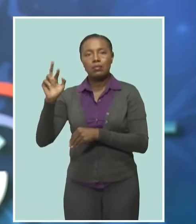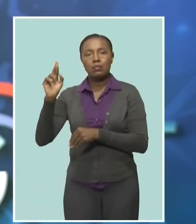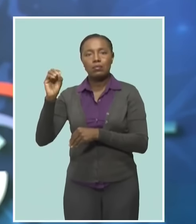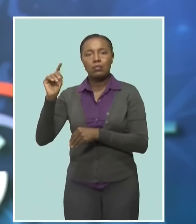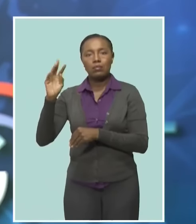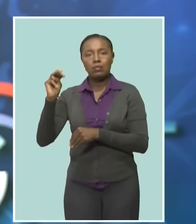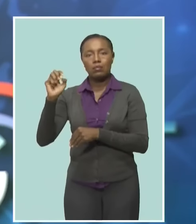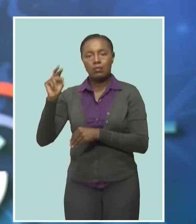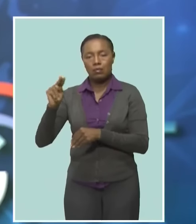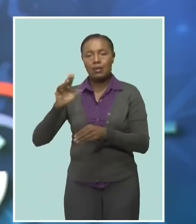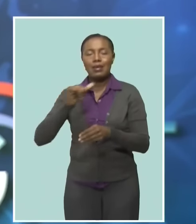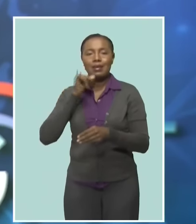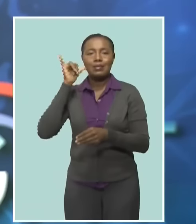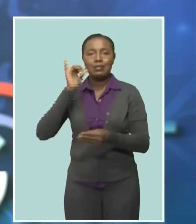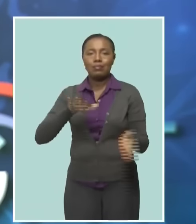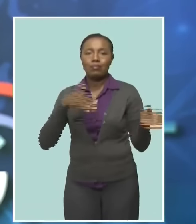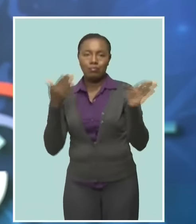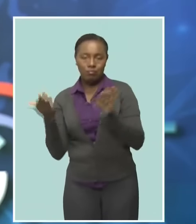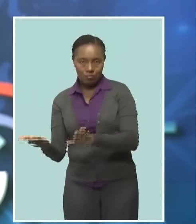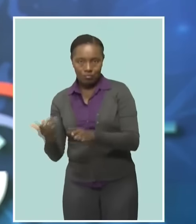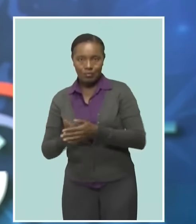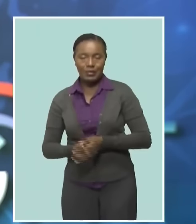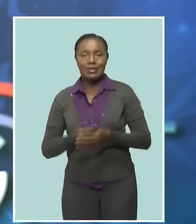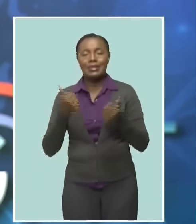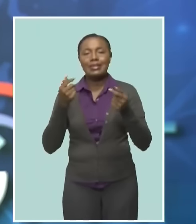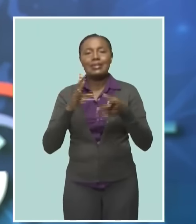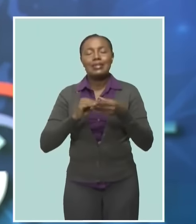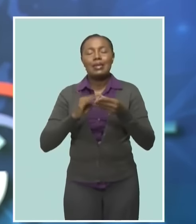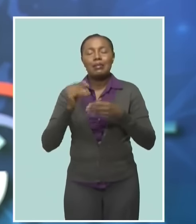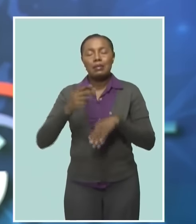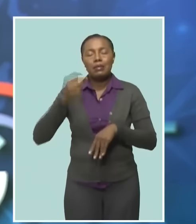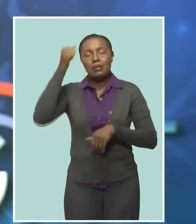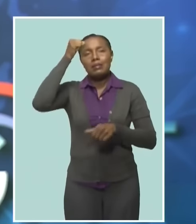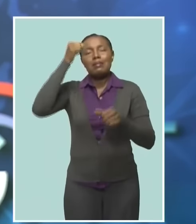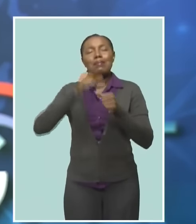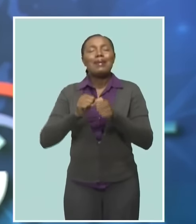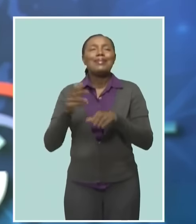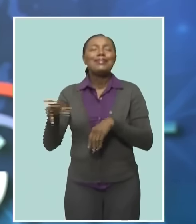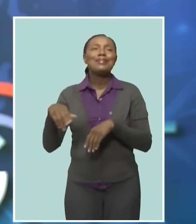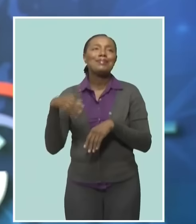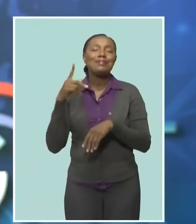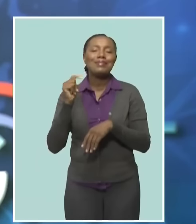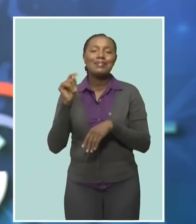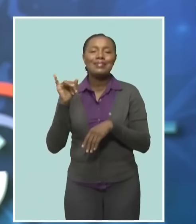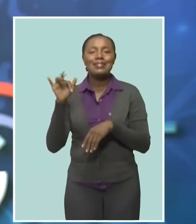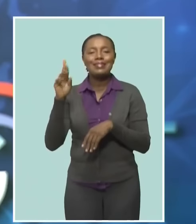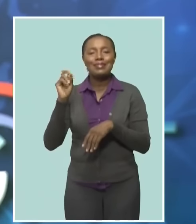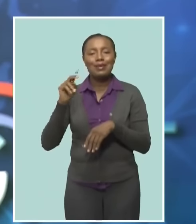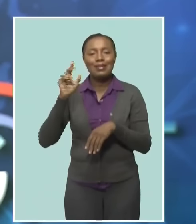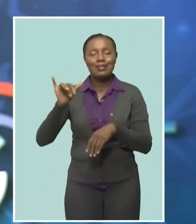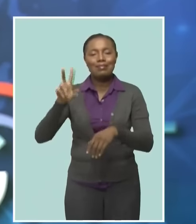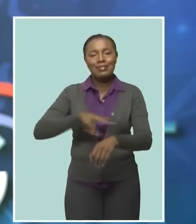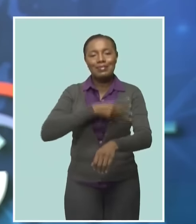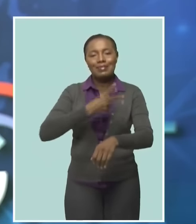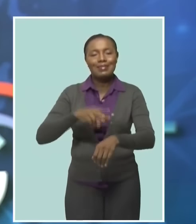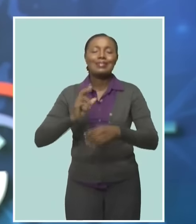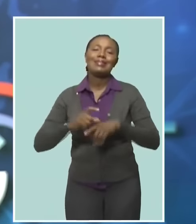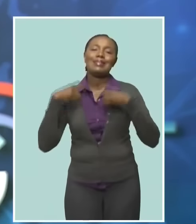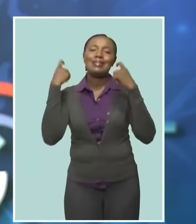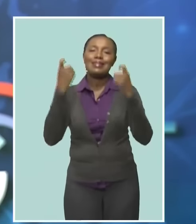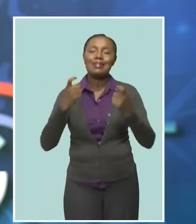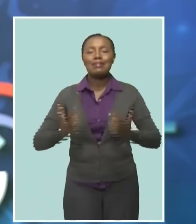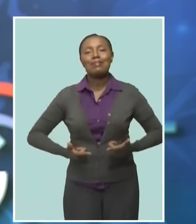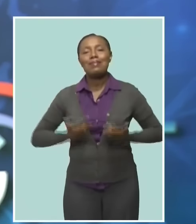Prime Minister said while many may refer to him fondly as Tyrone the Dancer, His involvement in giving life and meaning to so many